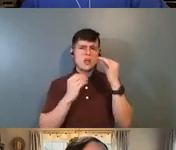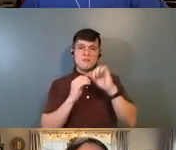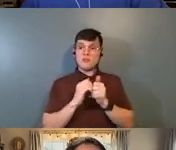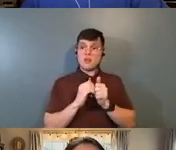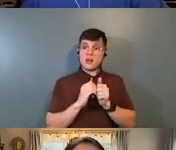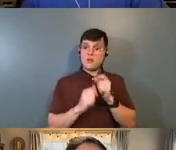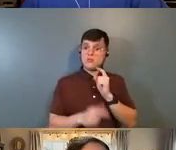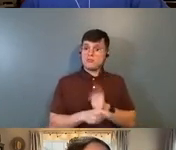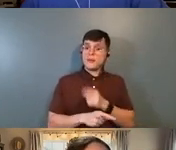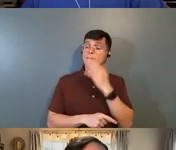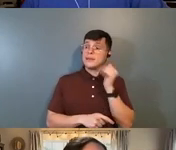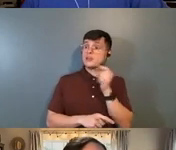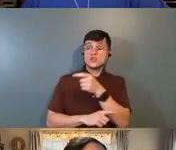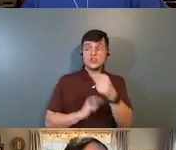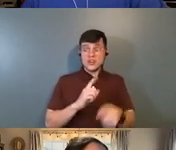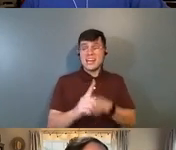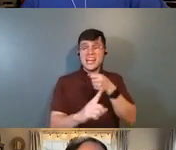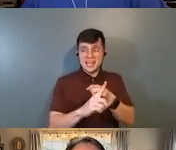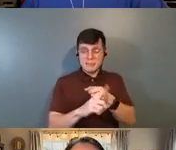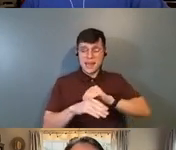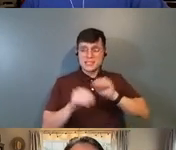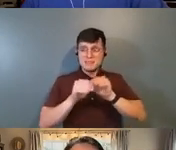because you're impacting a lot of people.